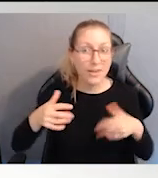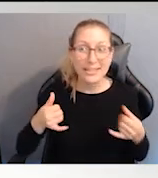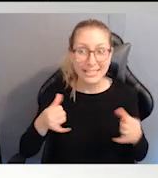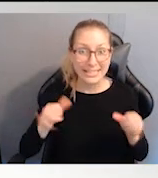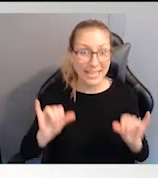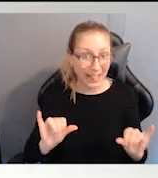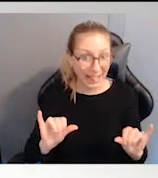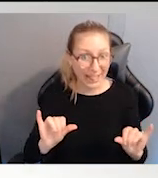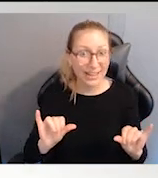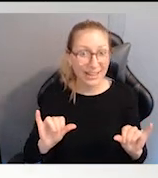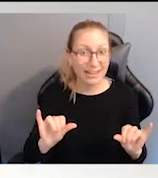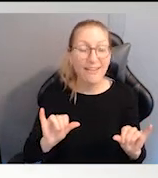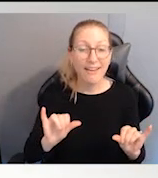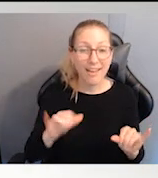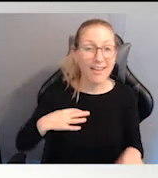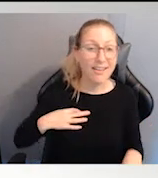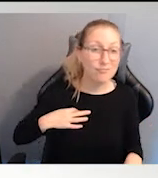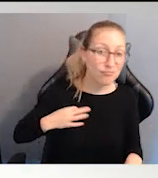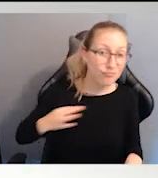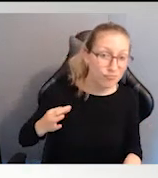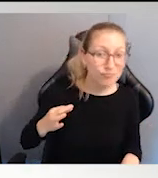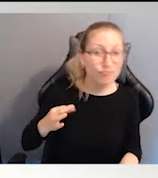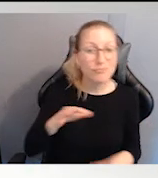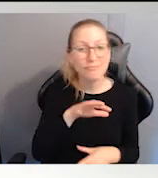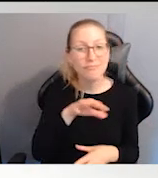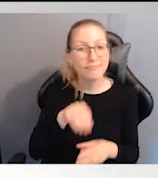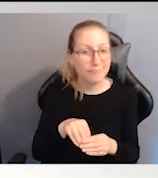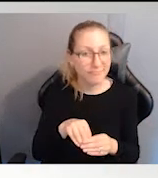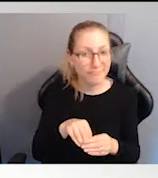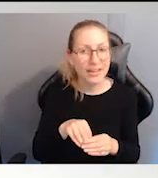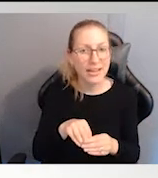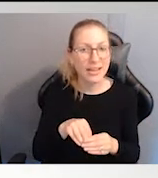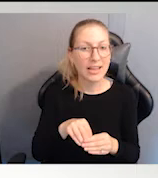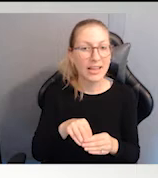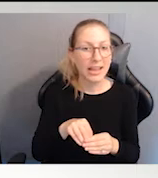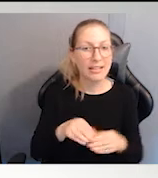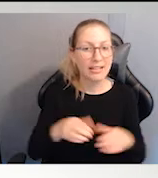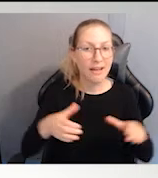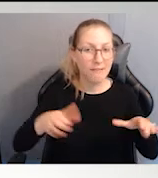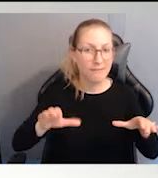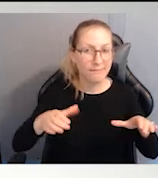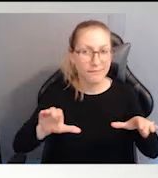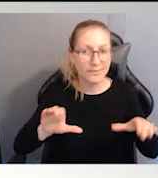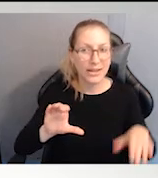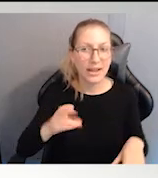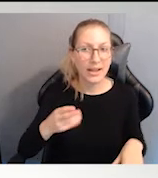and participated in the Trace and Chiropractor Triathlon.